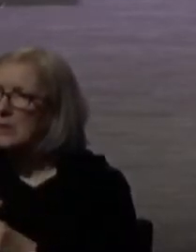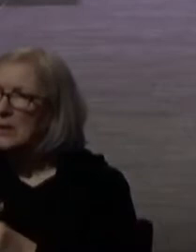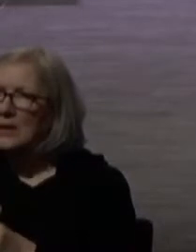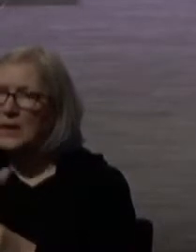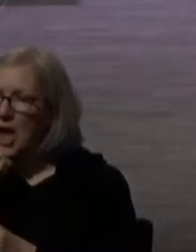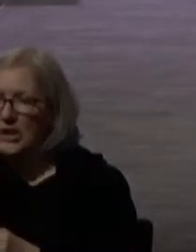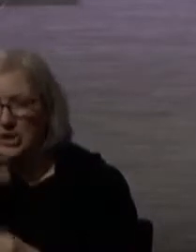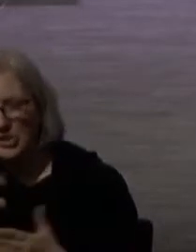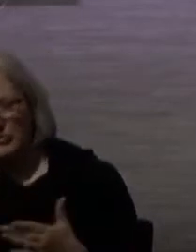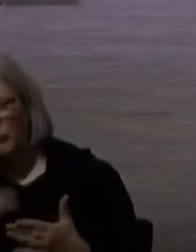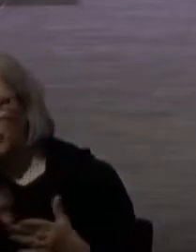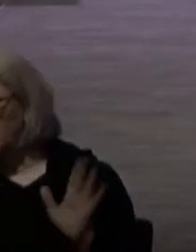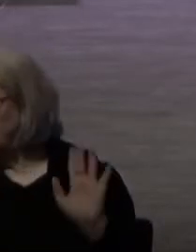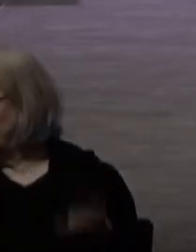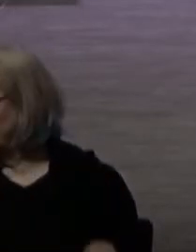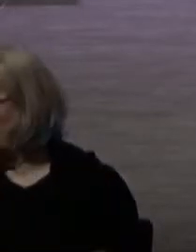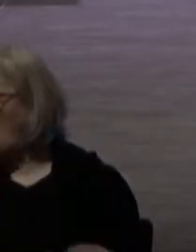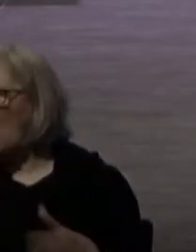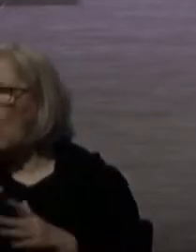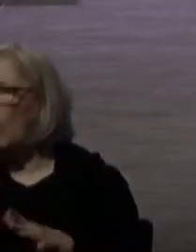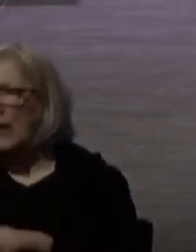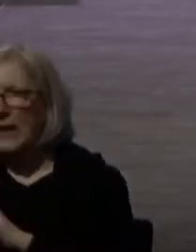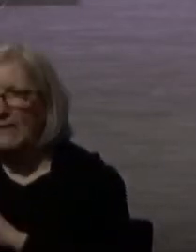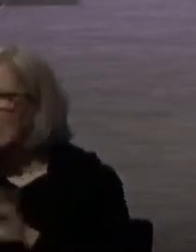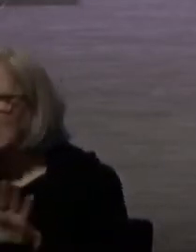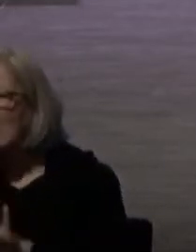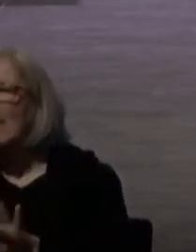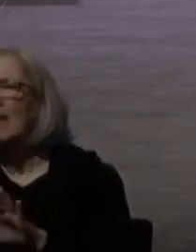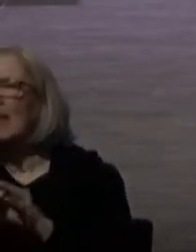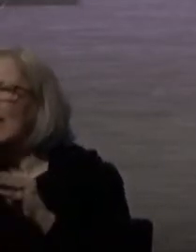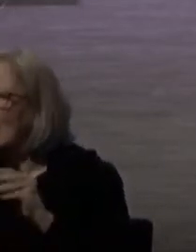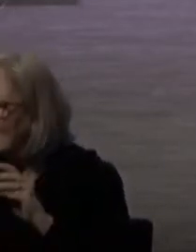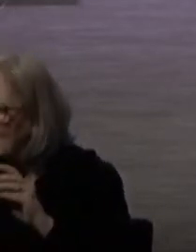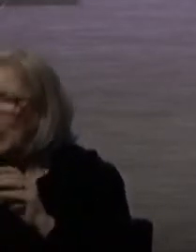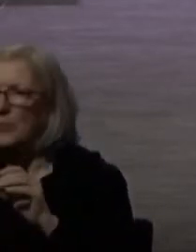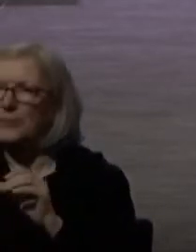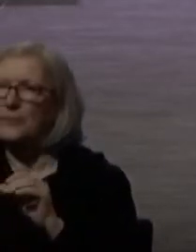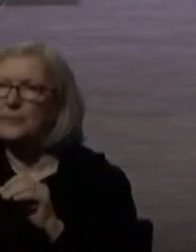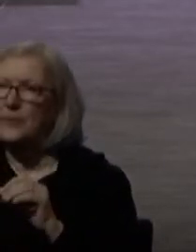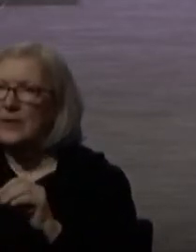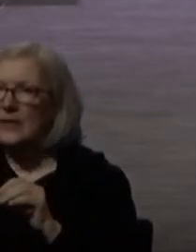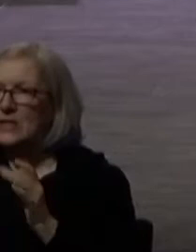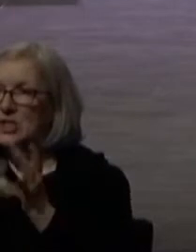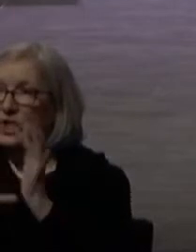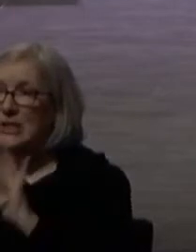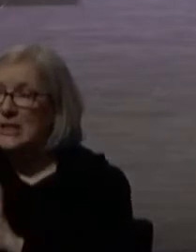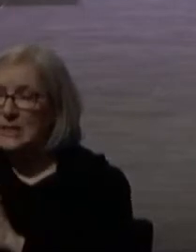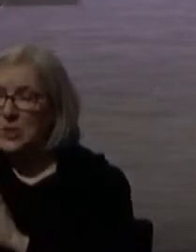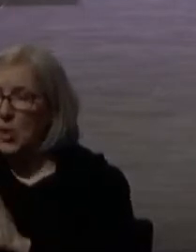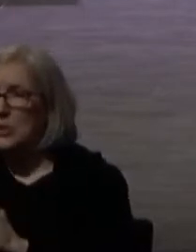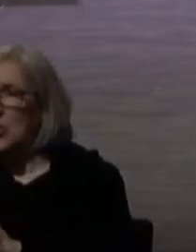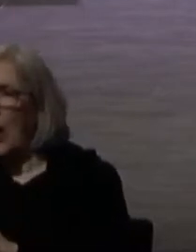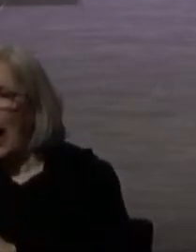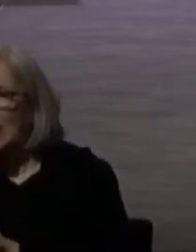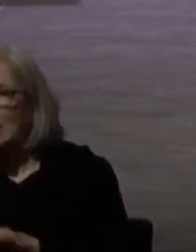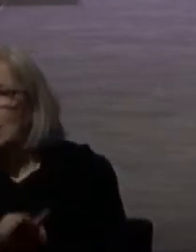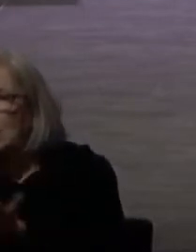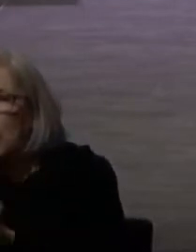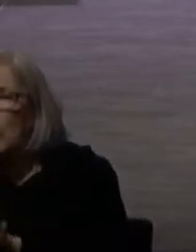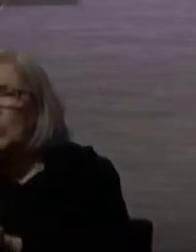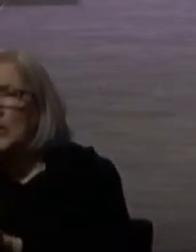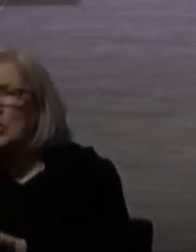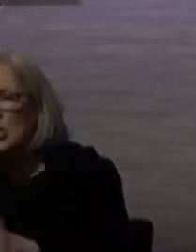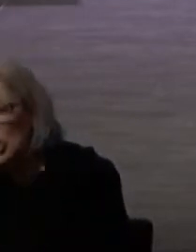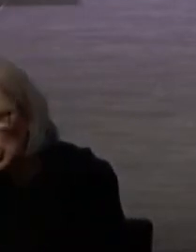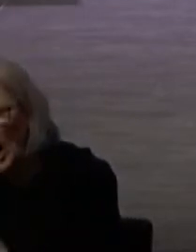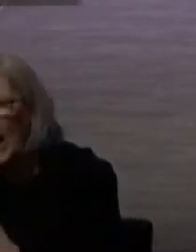away from it. Really engage it, because Jesus asks important questions. He challenges our worldview. He helps us to